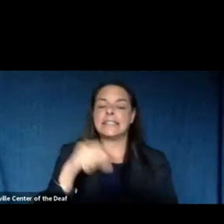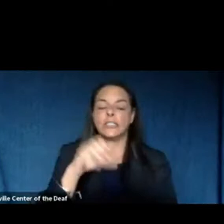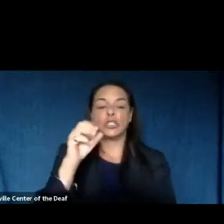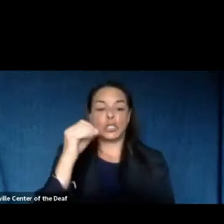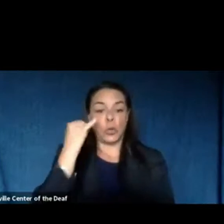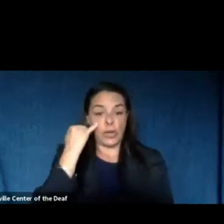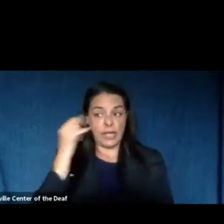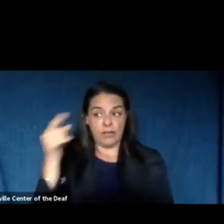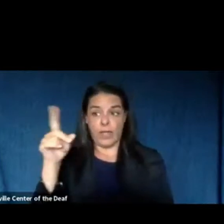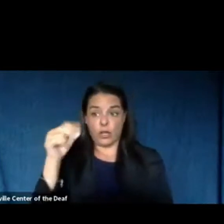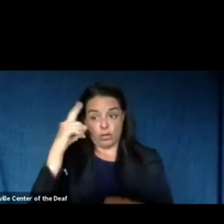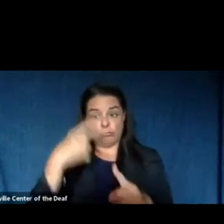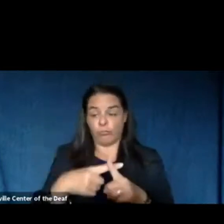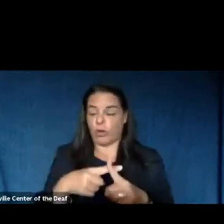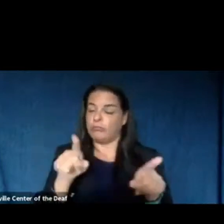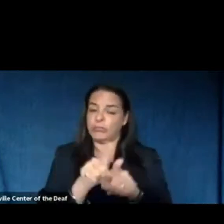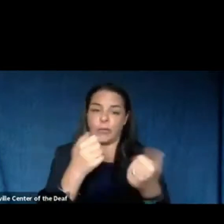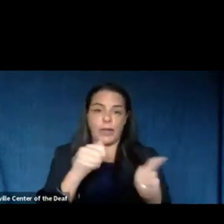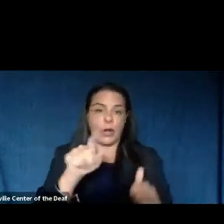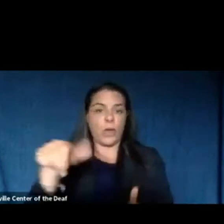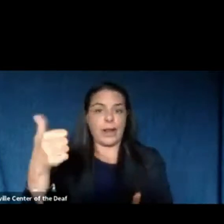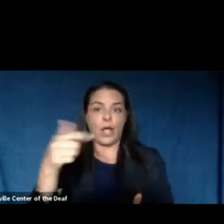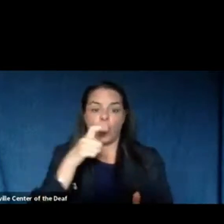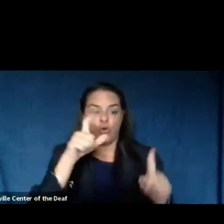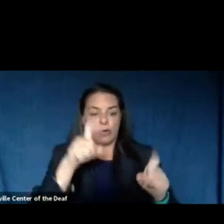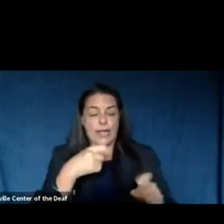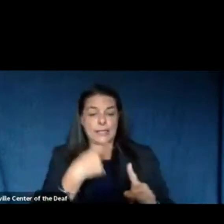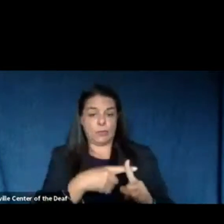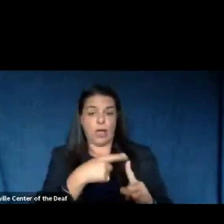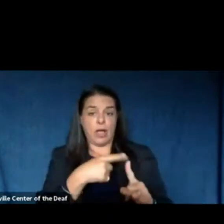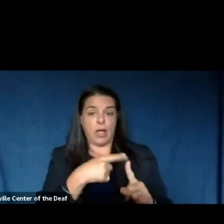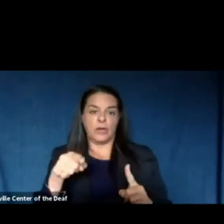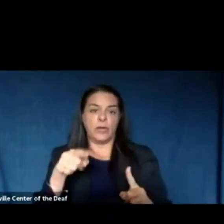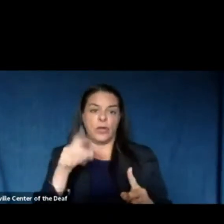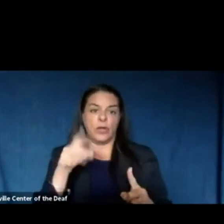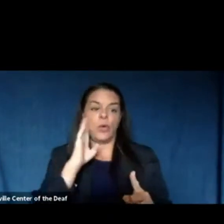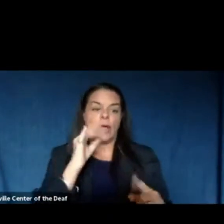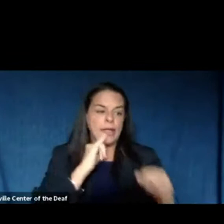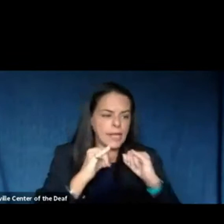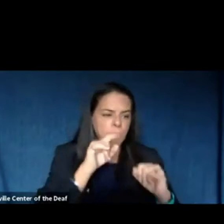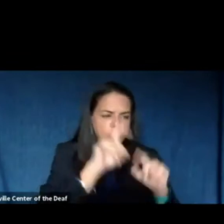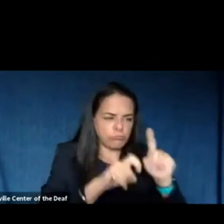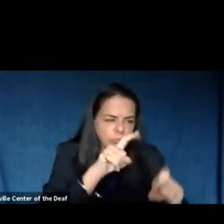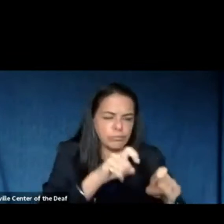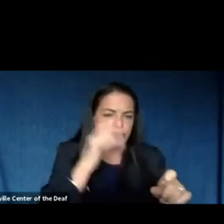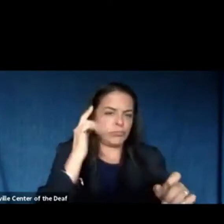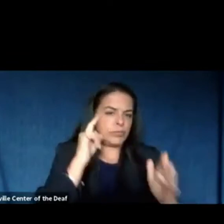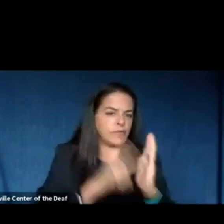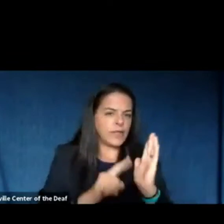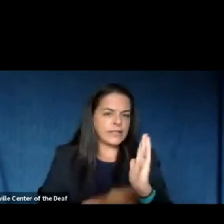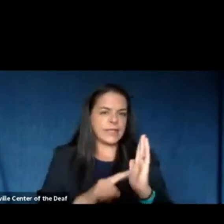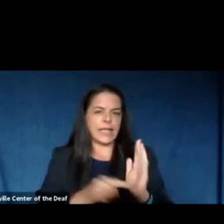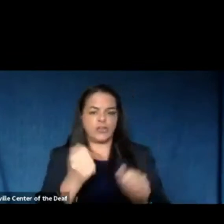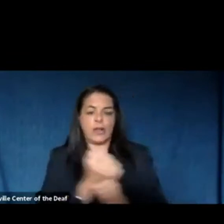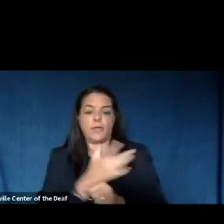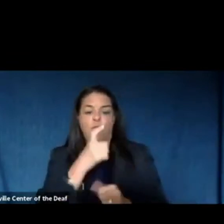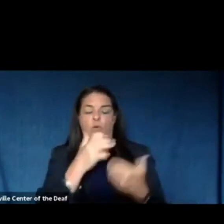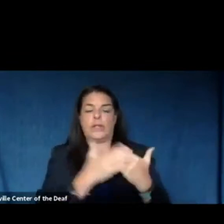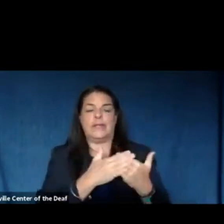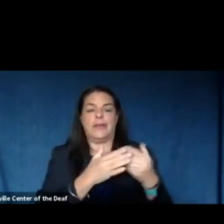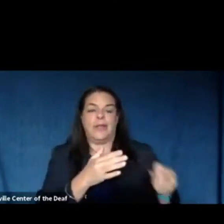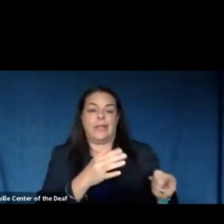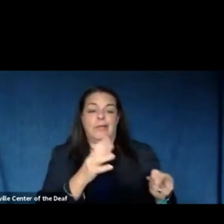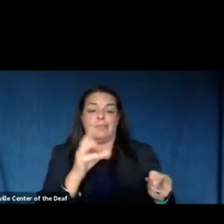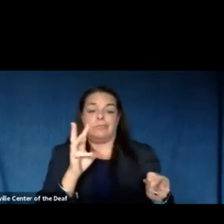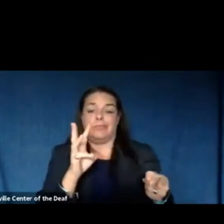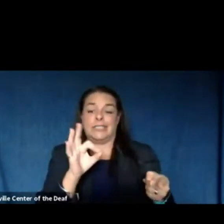or anybody, just like with anybody else that tests positive, they'll interviewed and we'll do our investigation, and everybody that was within 6